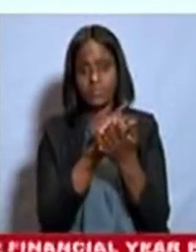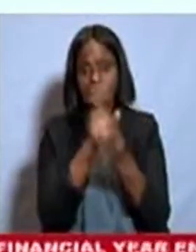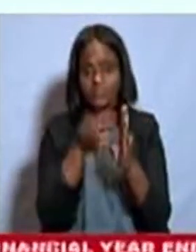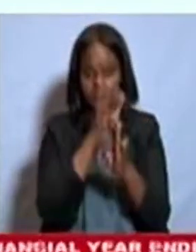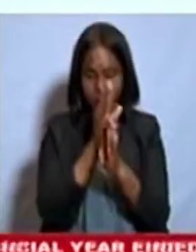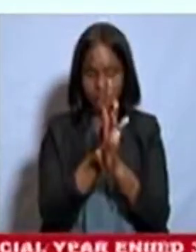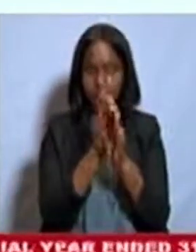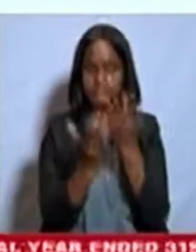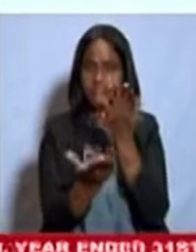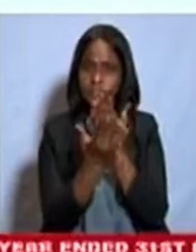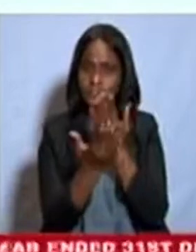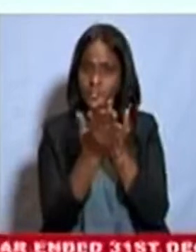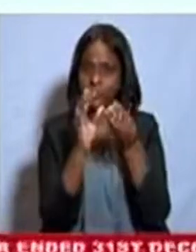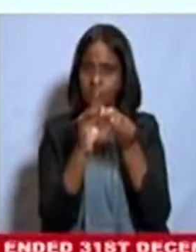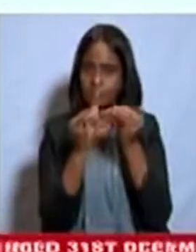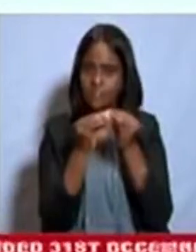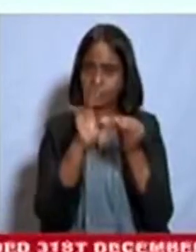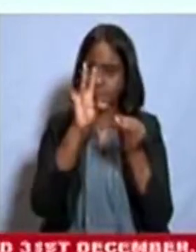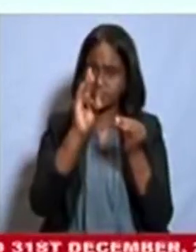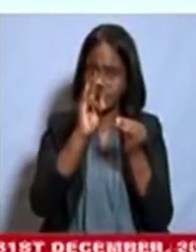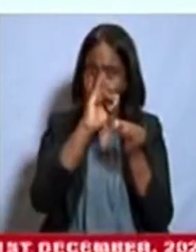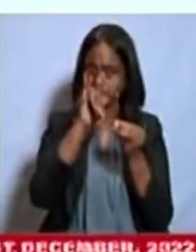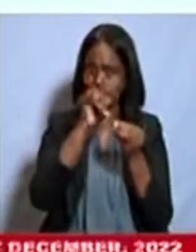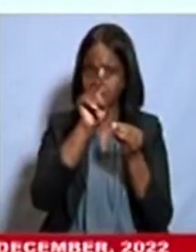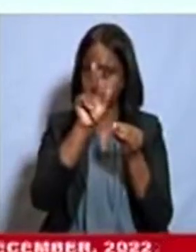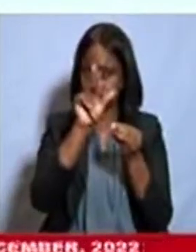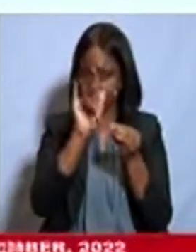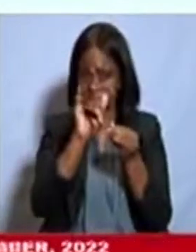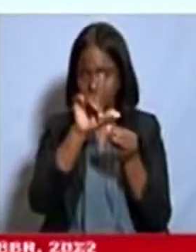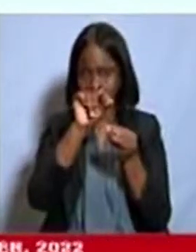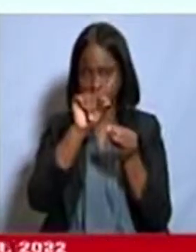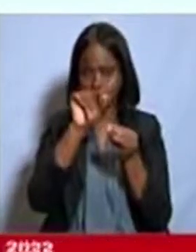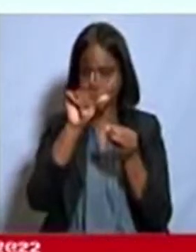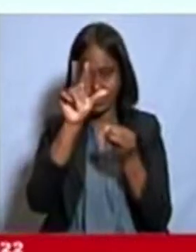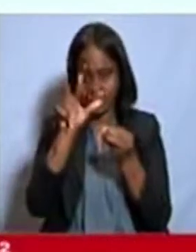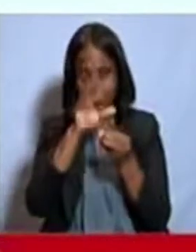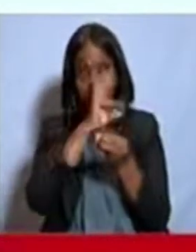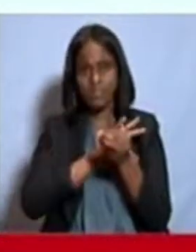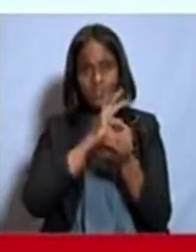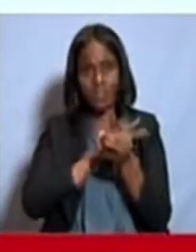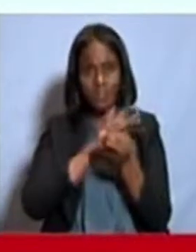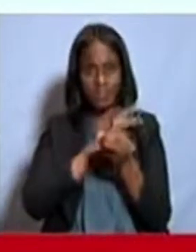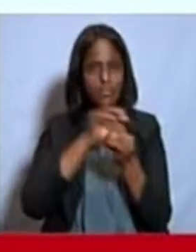to Appendix 7, July 2023 payroll for contractual workers,